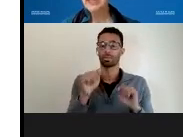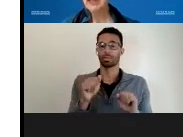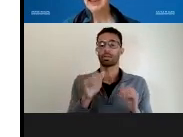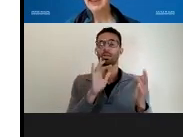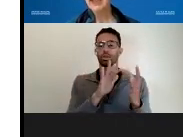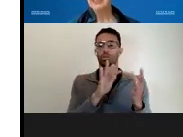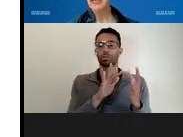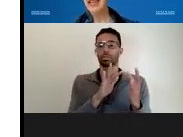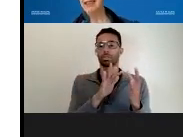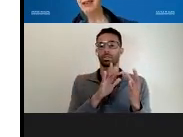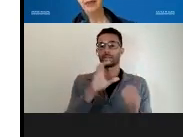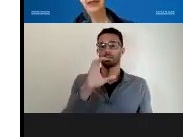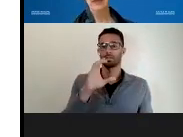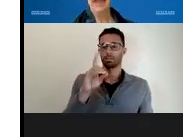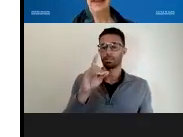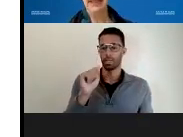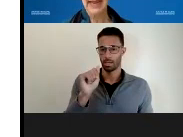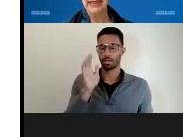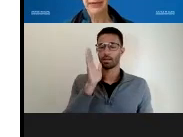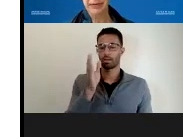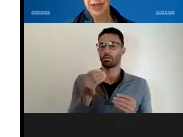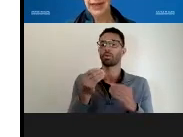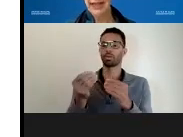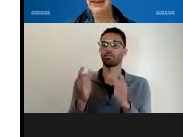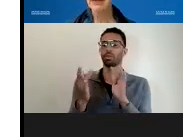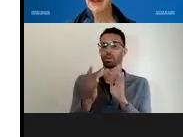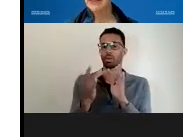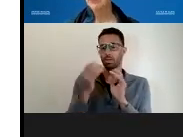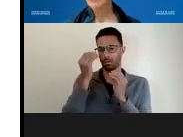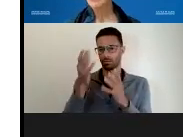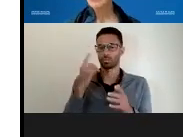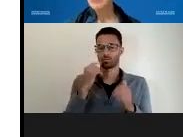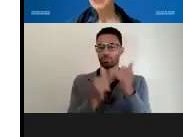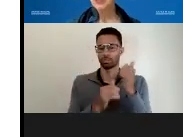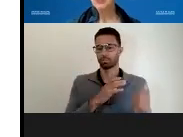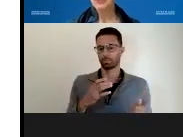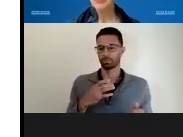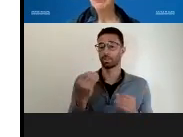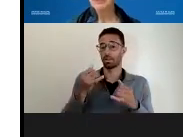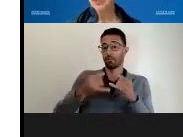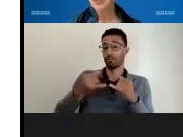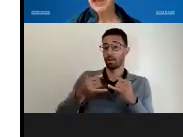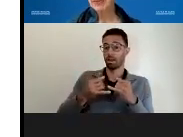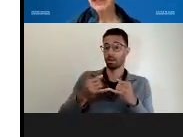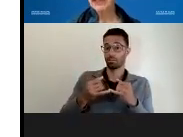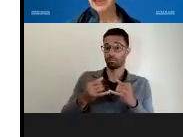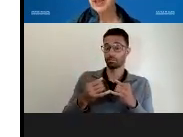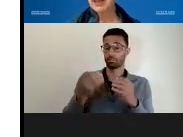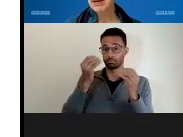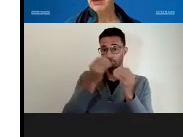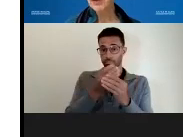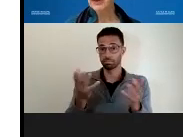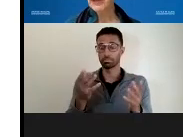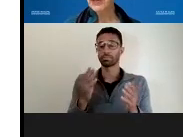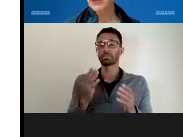contact CDA and they will give you that contact information. And then a final plug to submit your